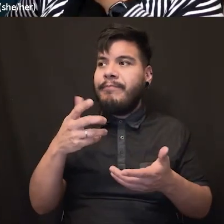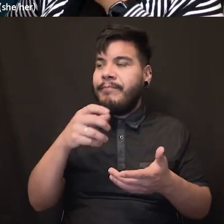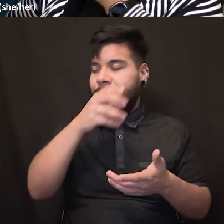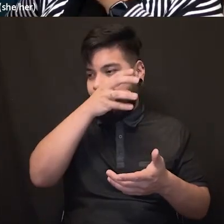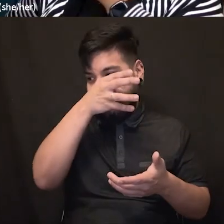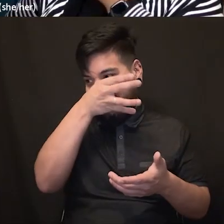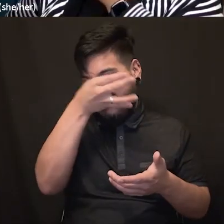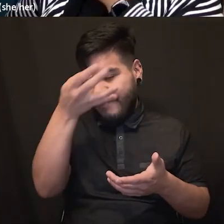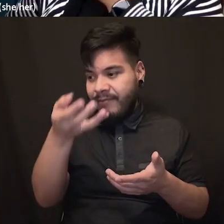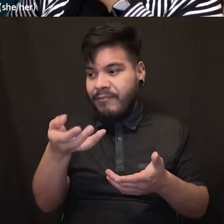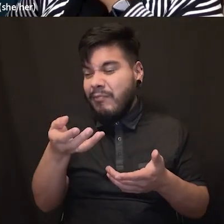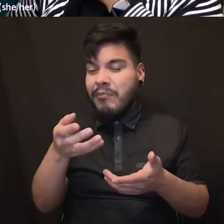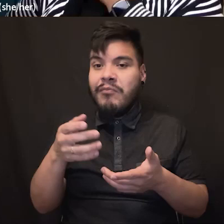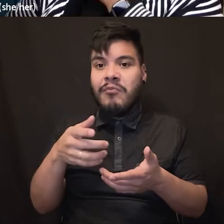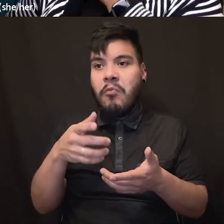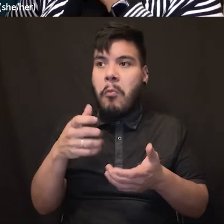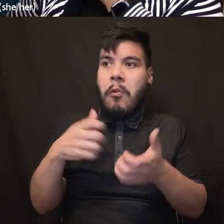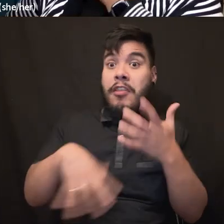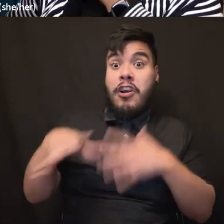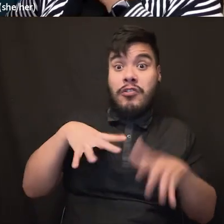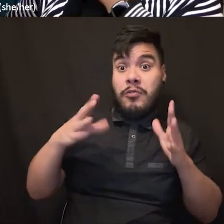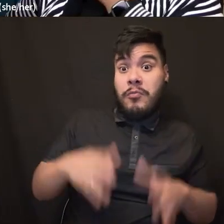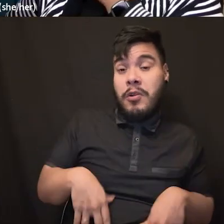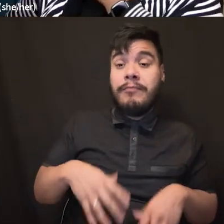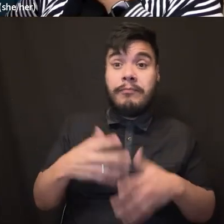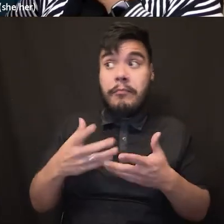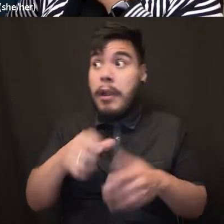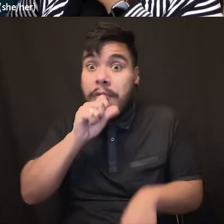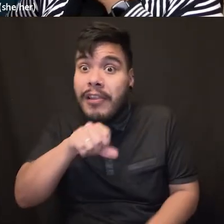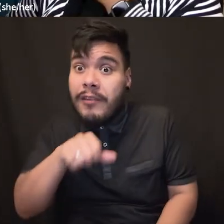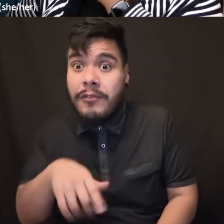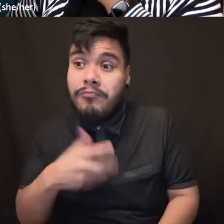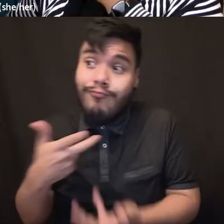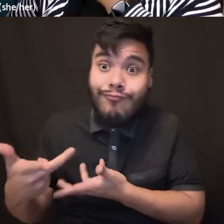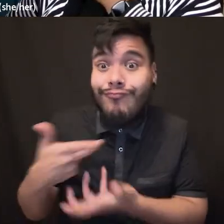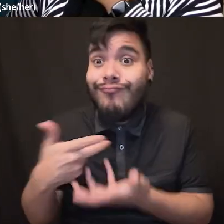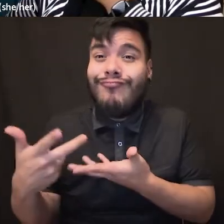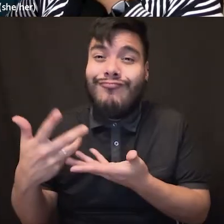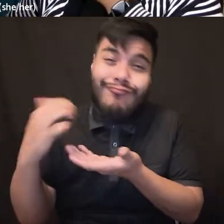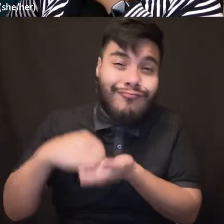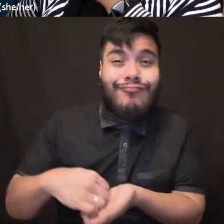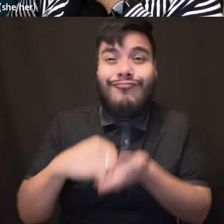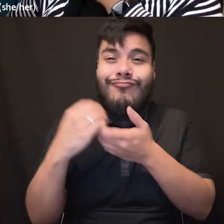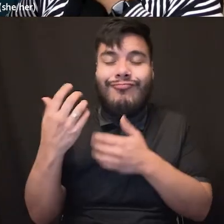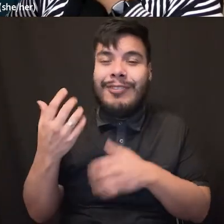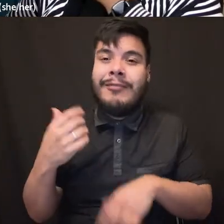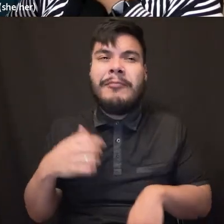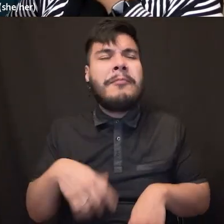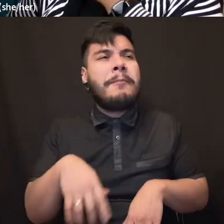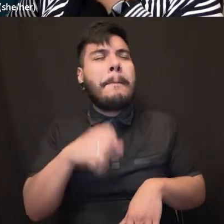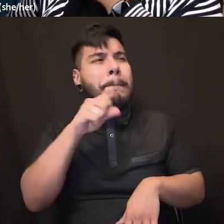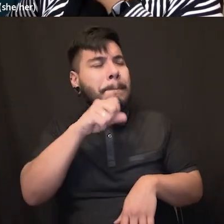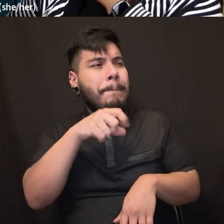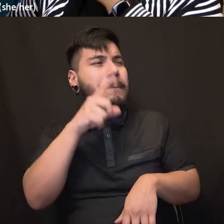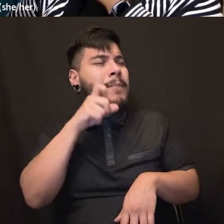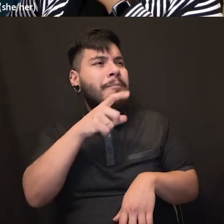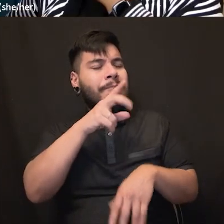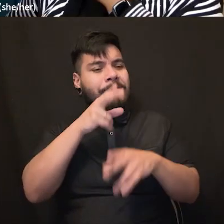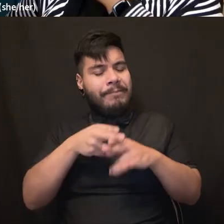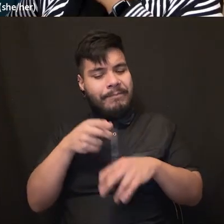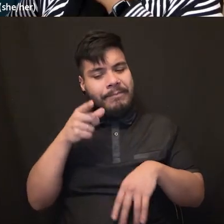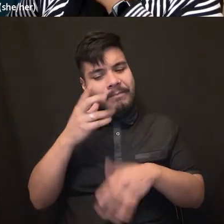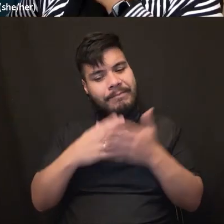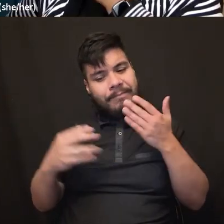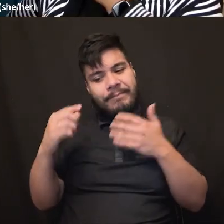but would love to. That sounds amazing. Chris, you've mentioned a couple of costumes along the way here, and you've mostly mentioned